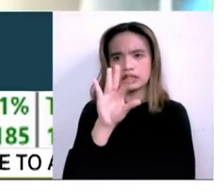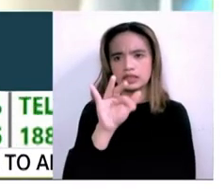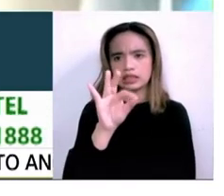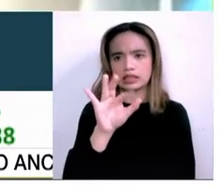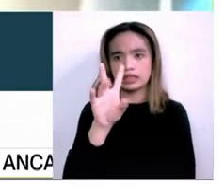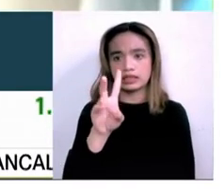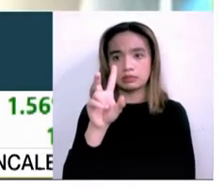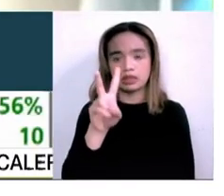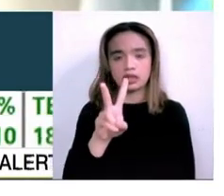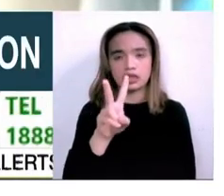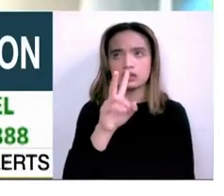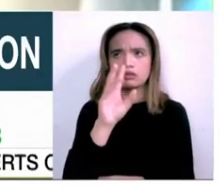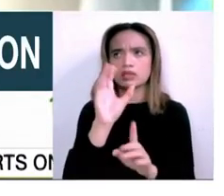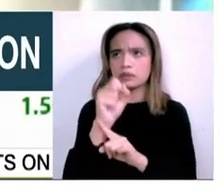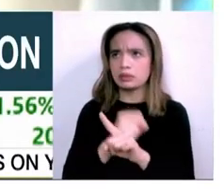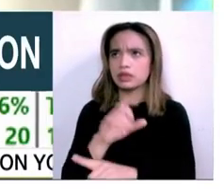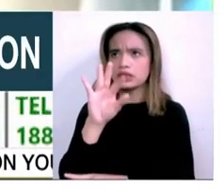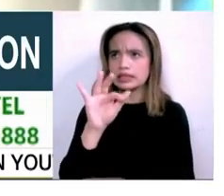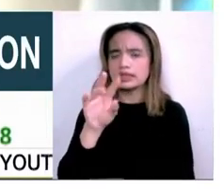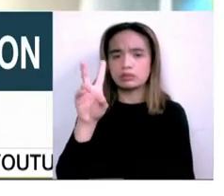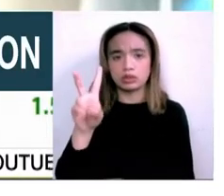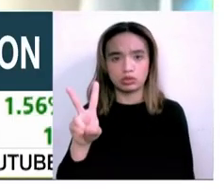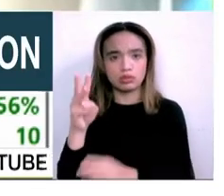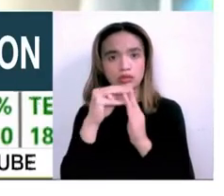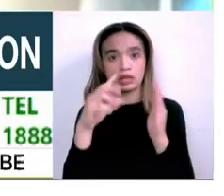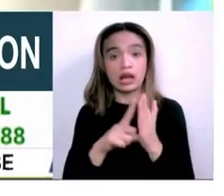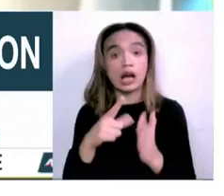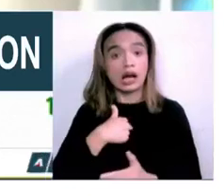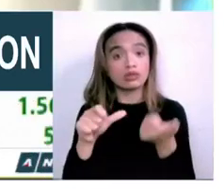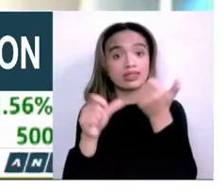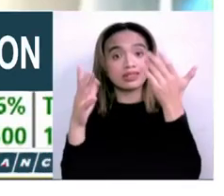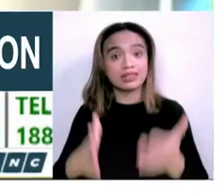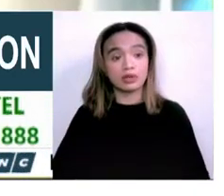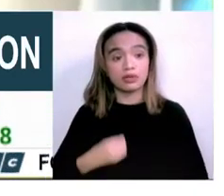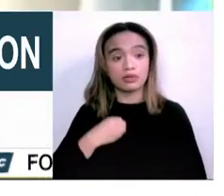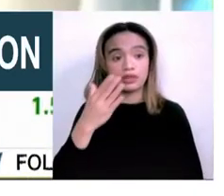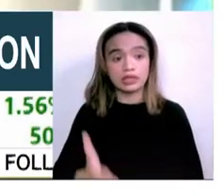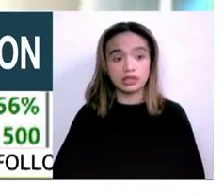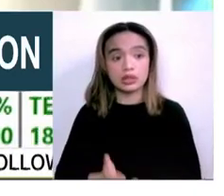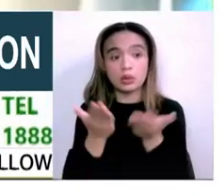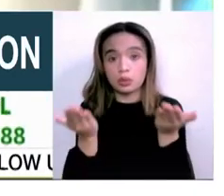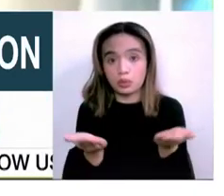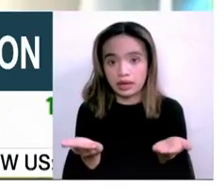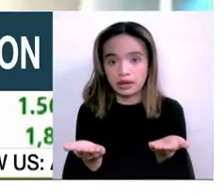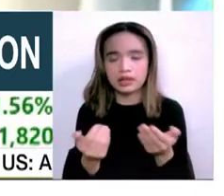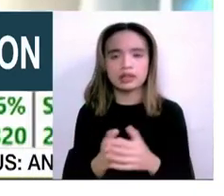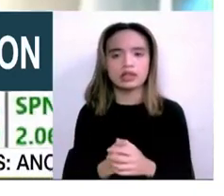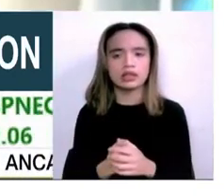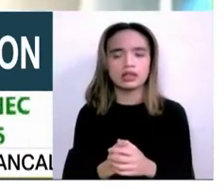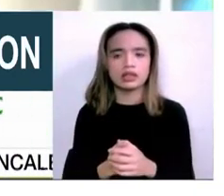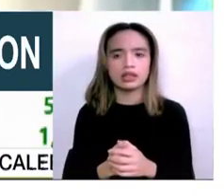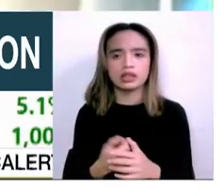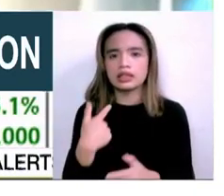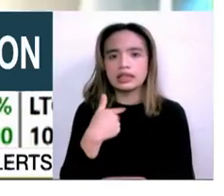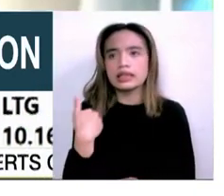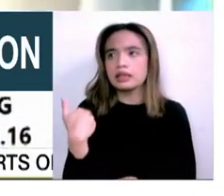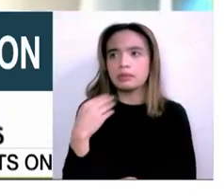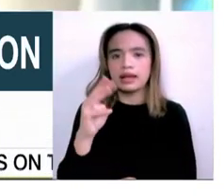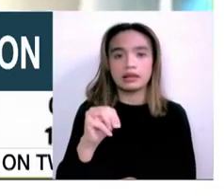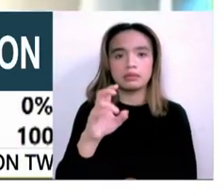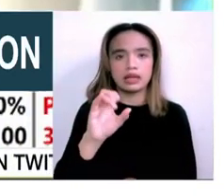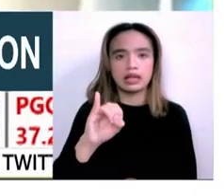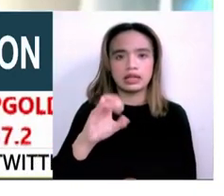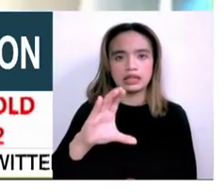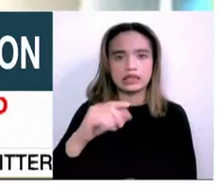martial law. I was an assistant intelligence officer doon sa central sector ng Metrocom. Hindi pa to MISG, you know. I was assigned